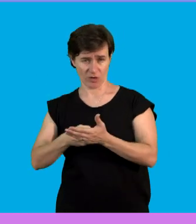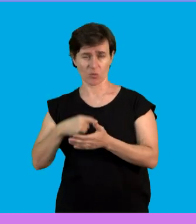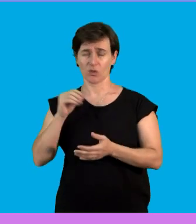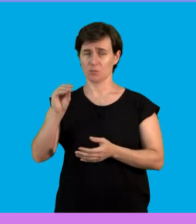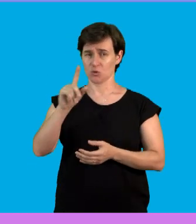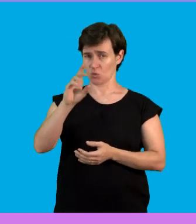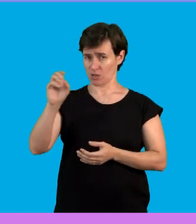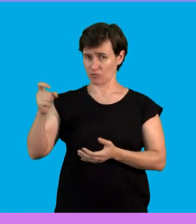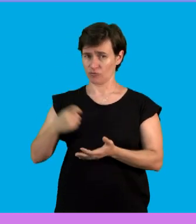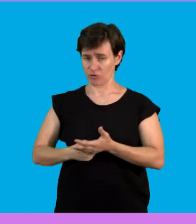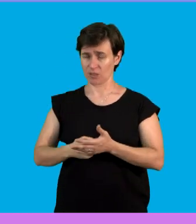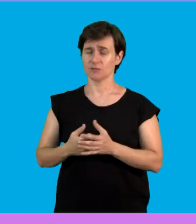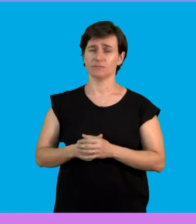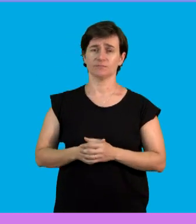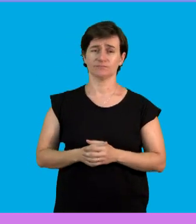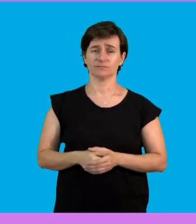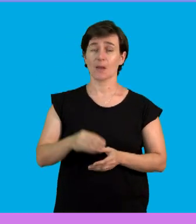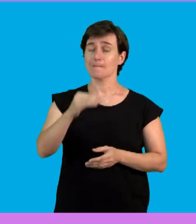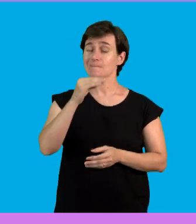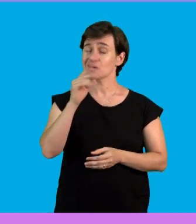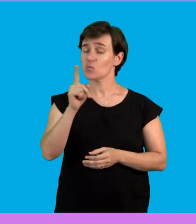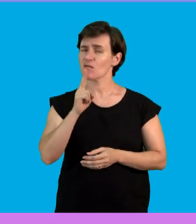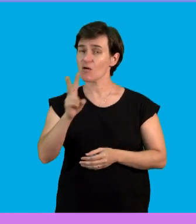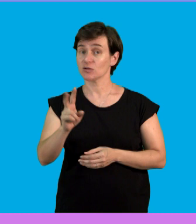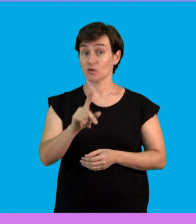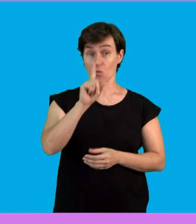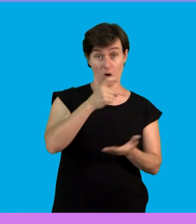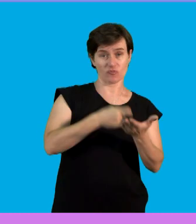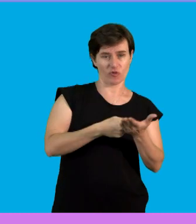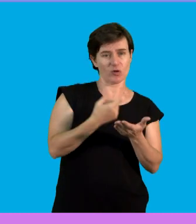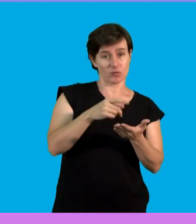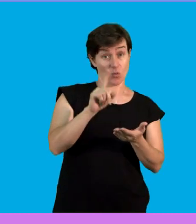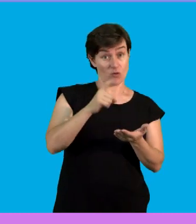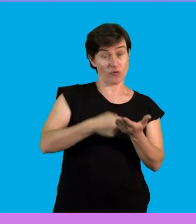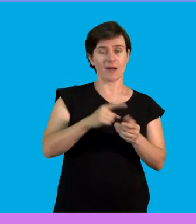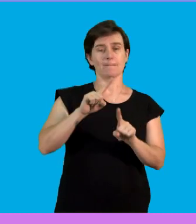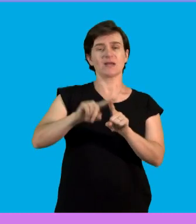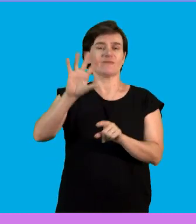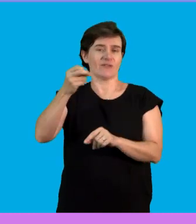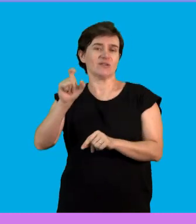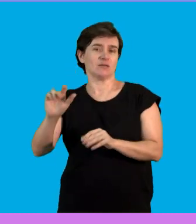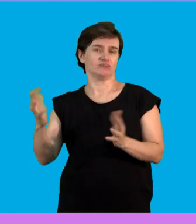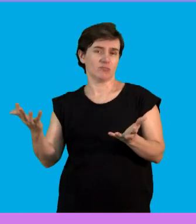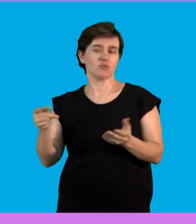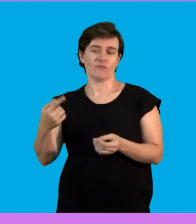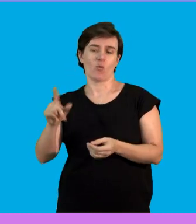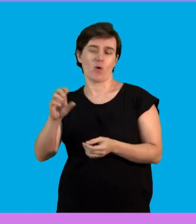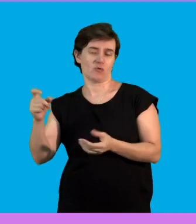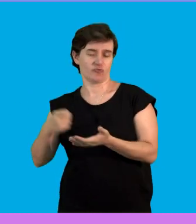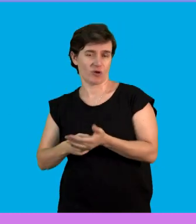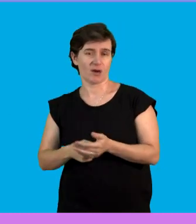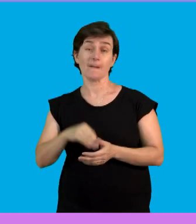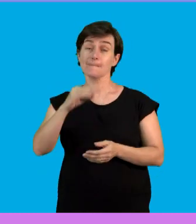So therefore, it is going to be 1 rand plus the 50